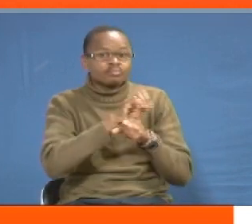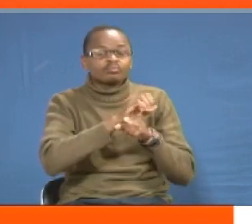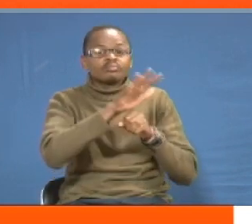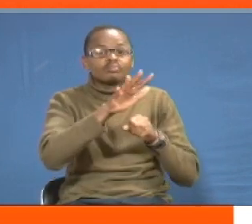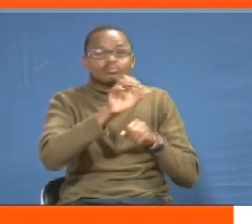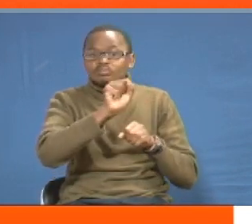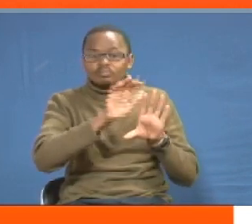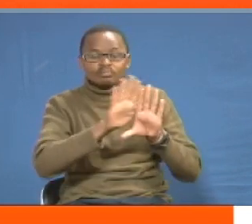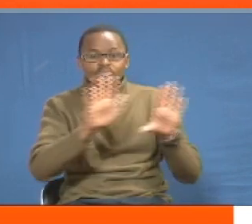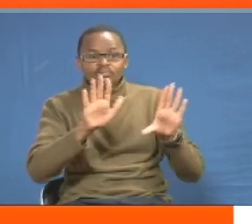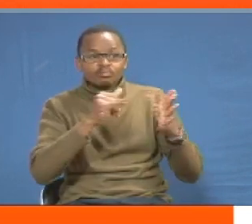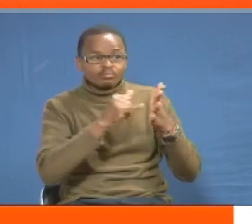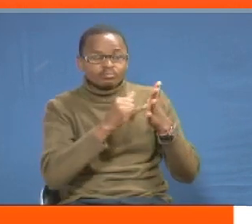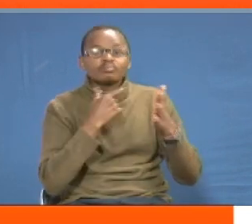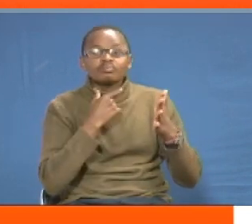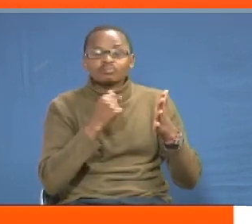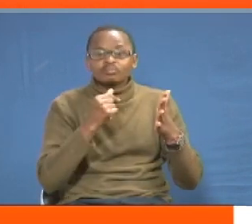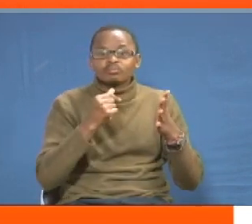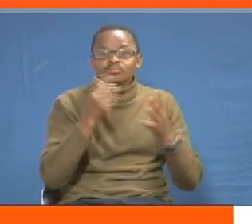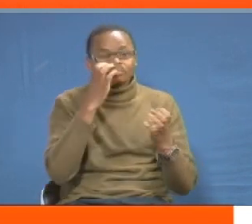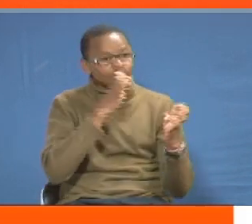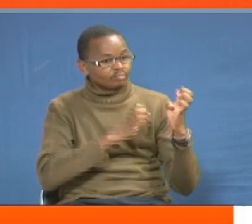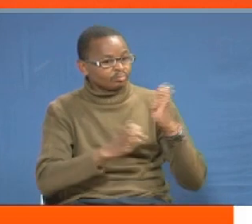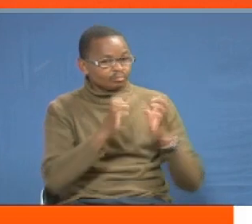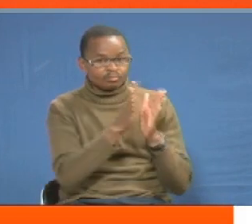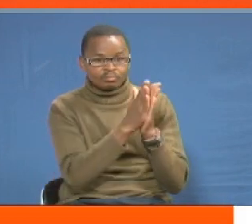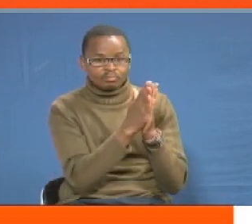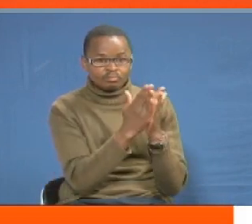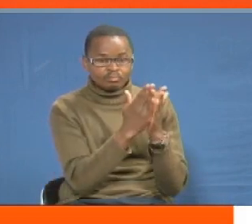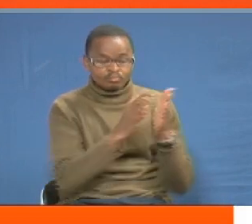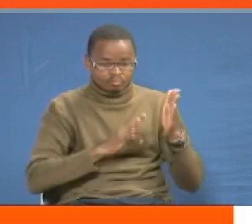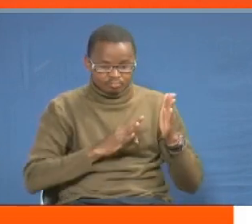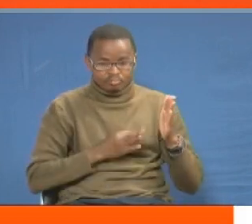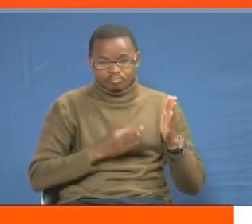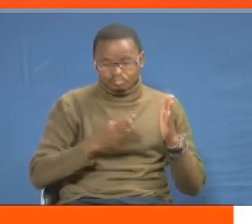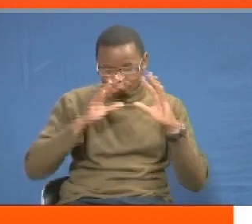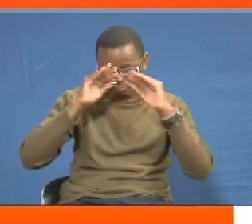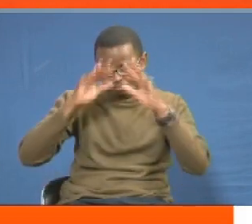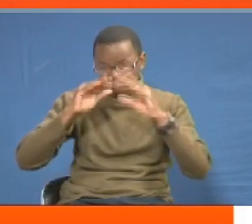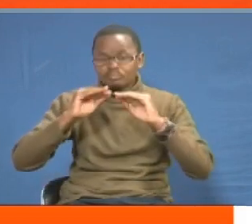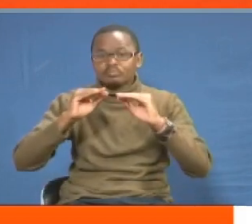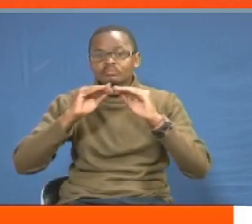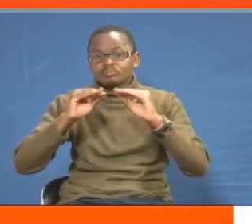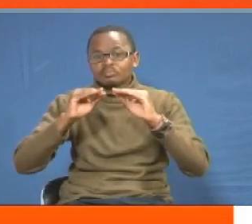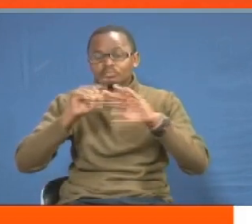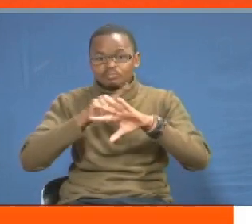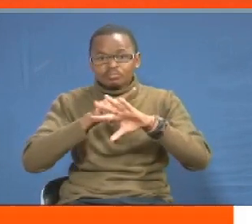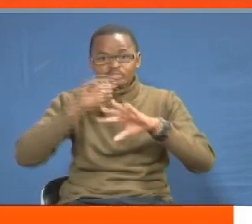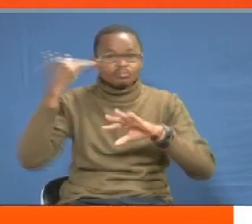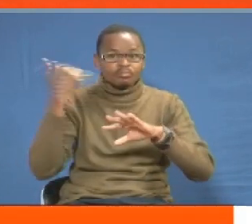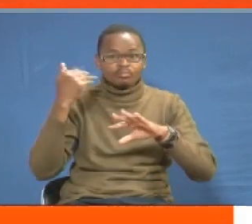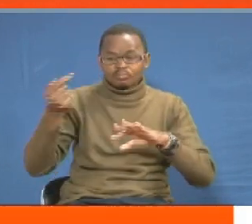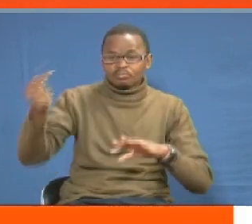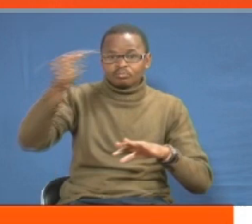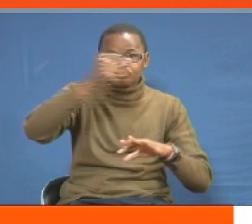of COVID. Yeah? it's not like your exercise book. It will not be filled up because your teacher is not teaching. With your periods,